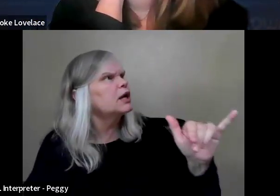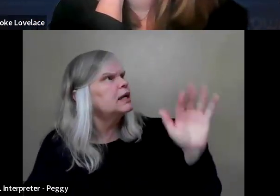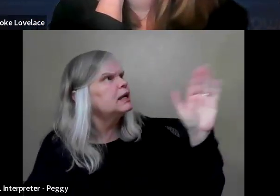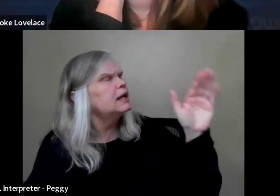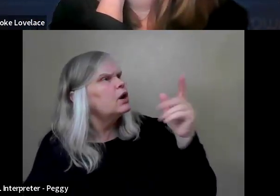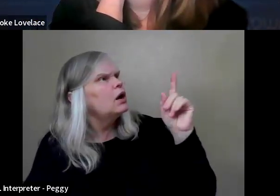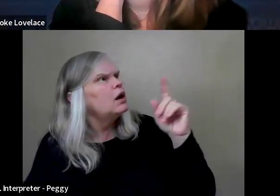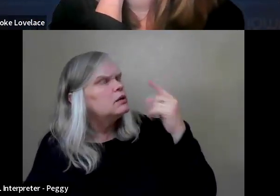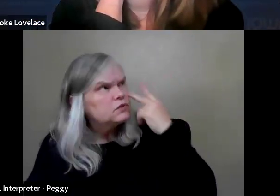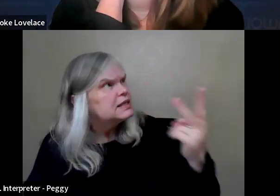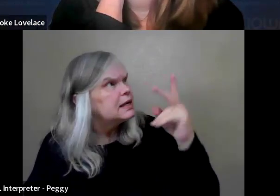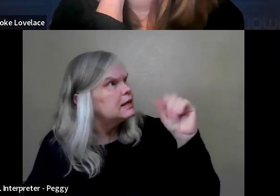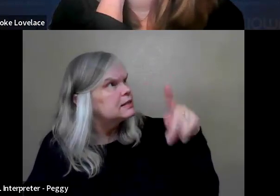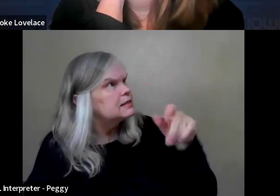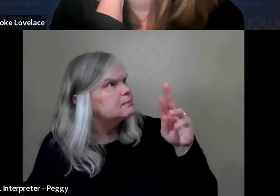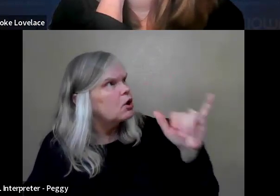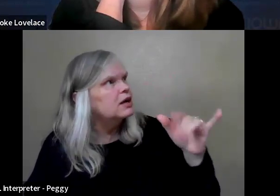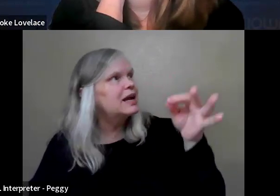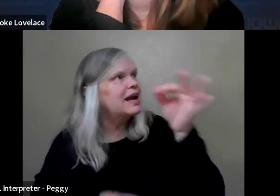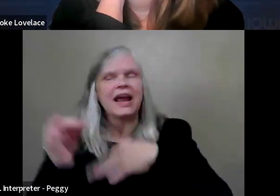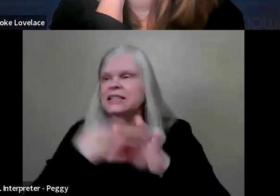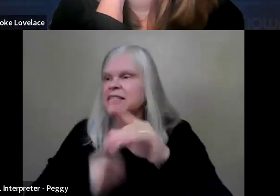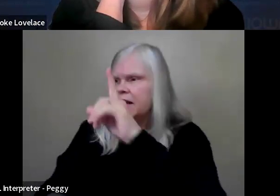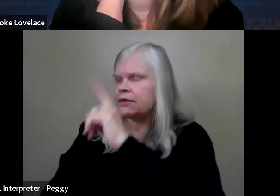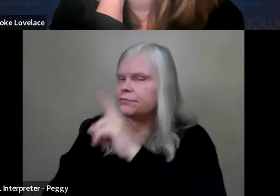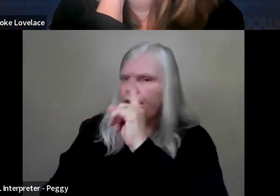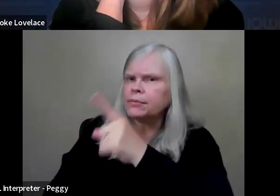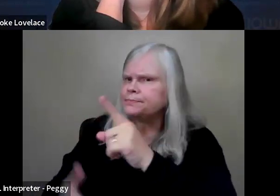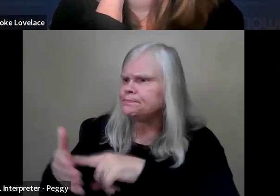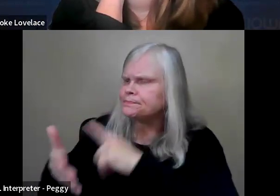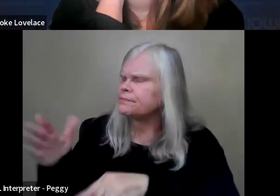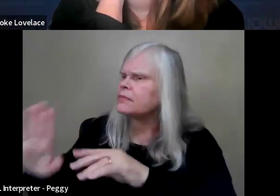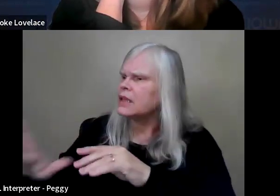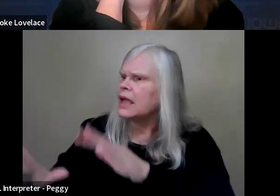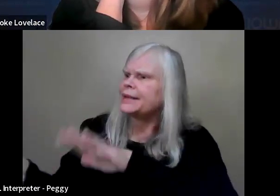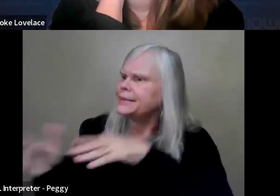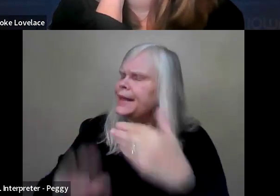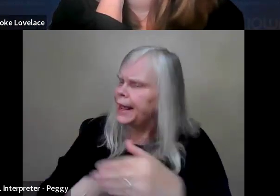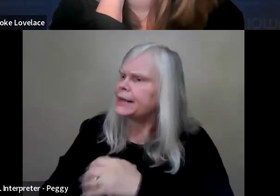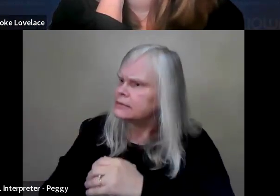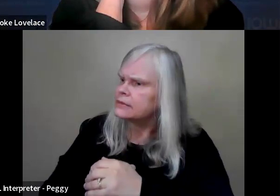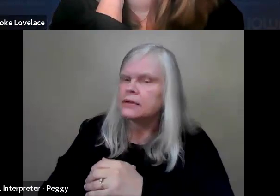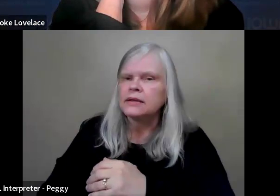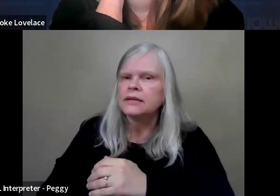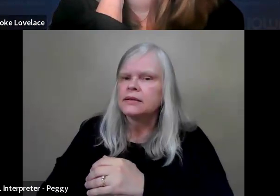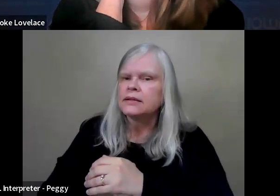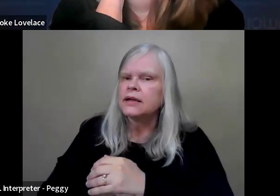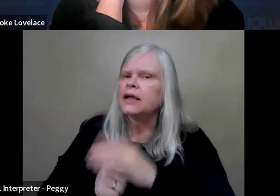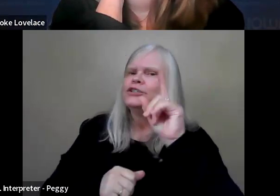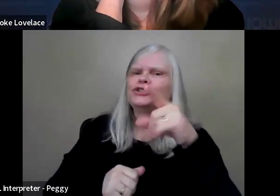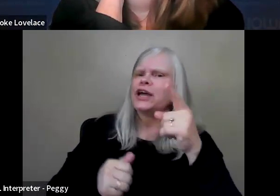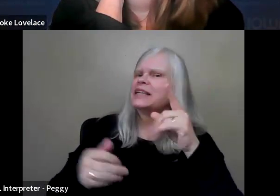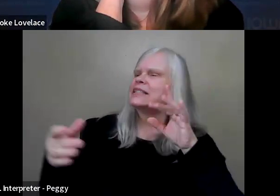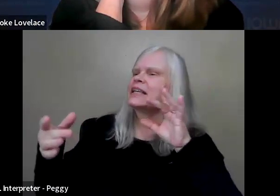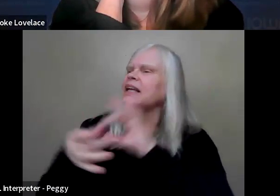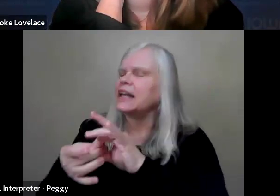Sparky?" Now, instead of correcting and saying, "Sparky's dead," it's best to connect.